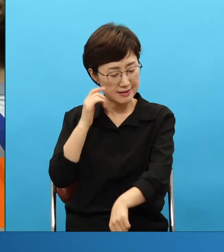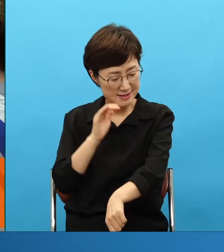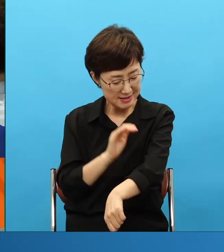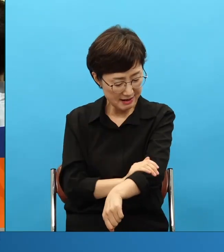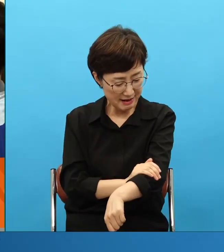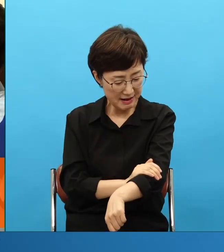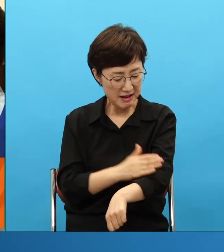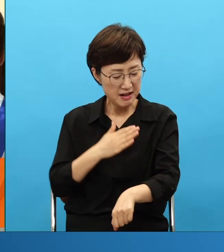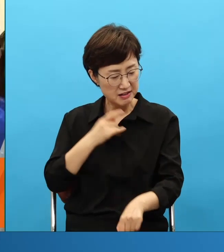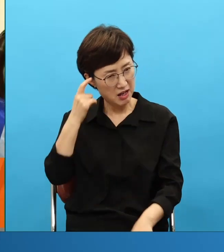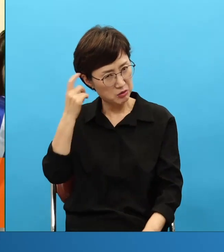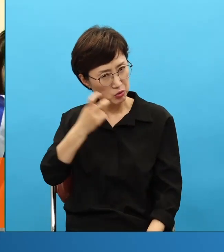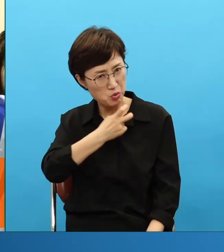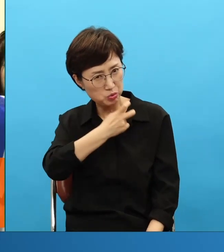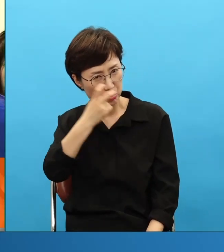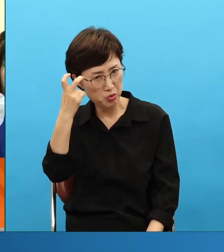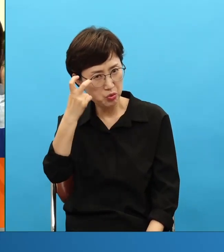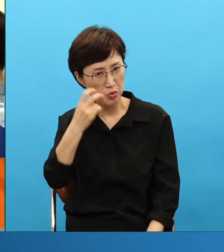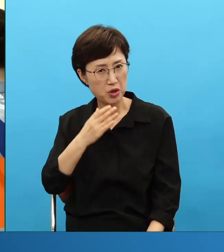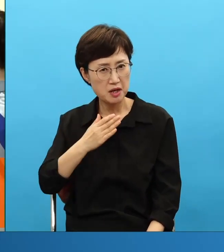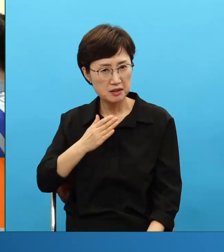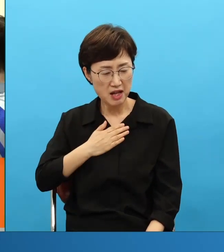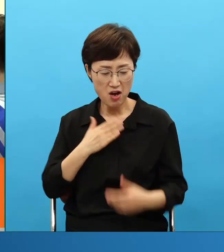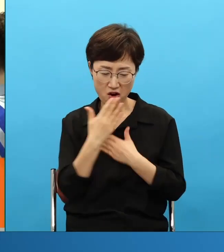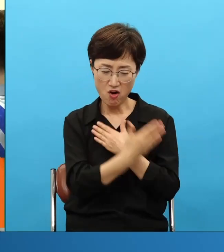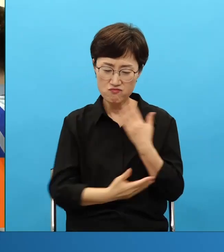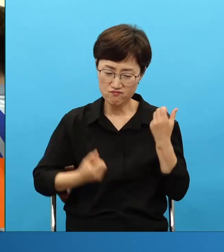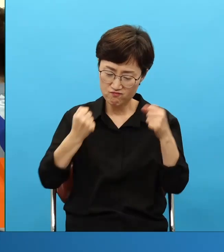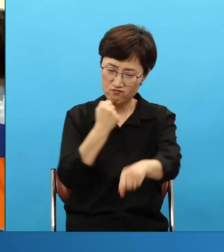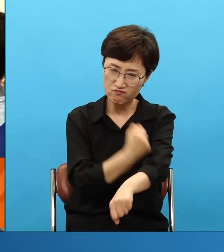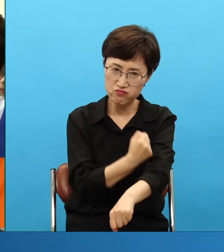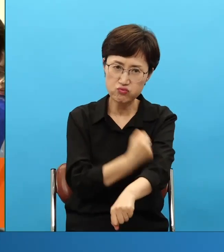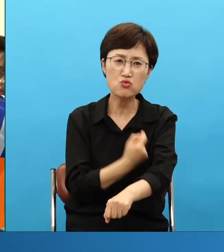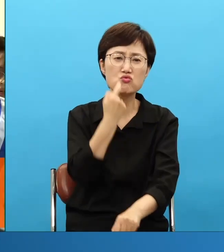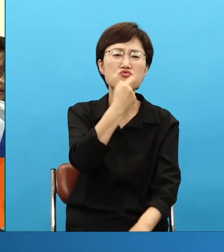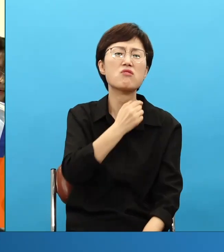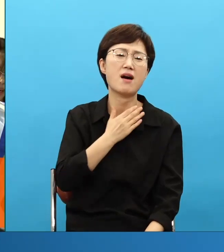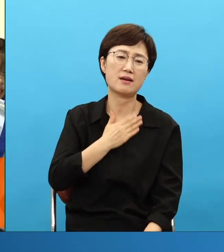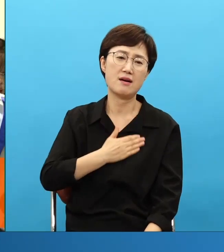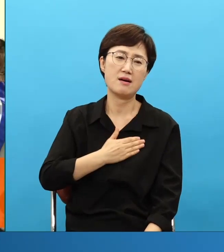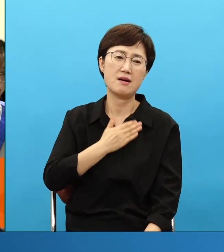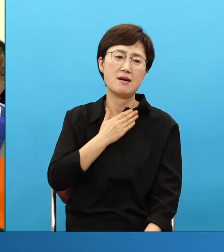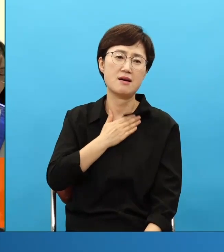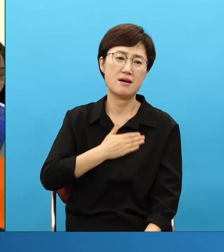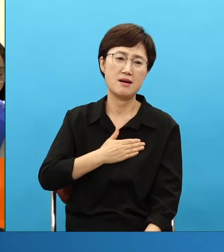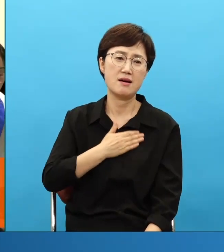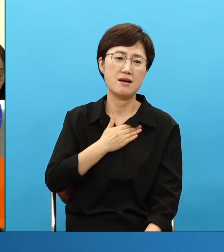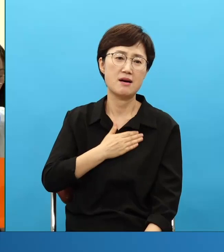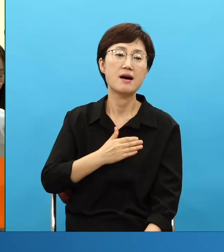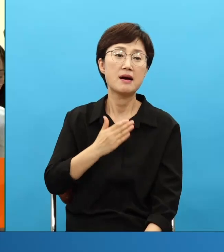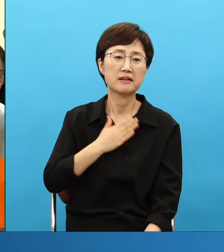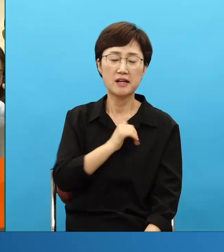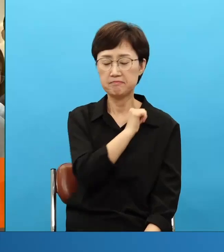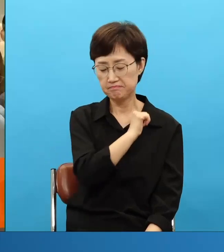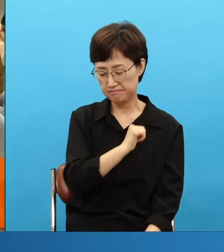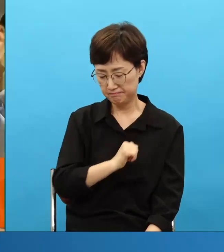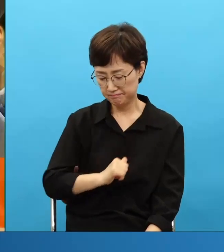serve Him, how I persevere to be righteous and to draw near. All